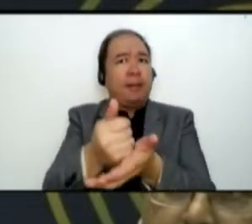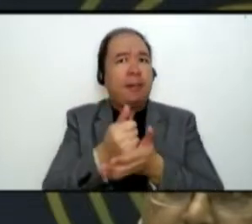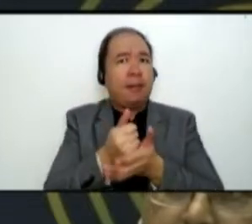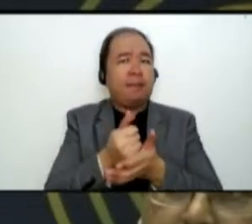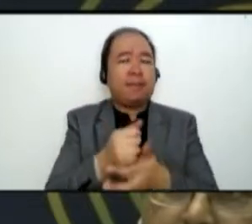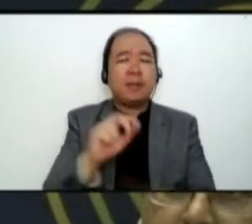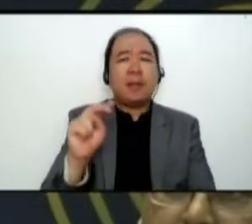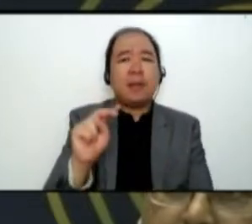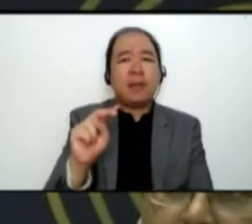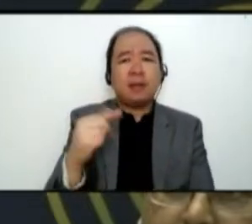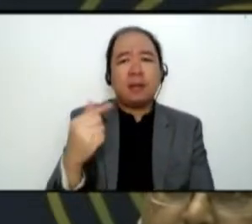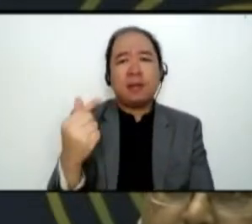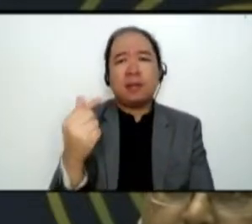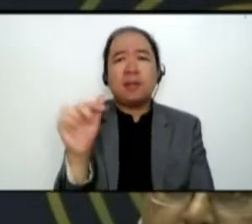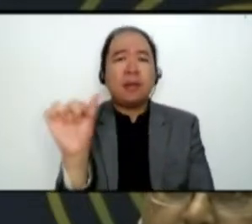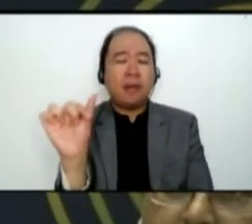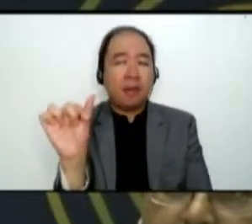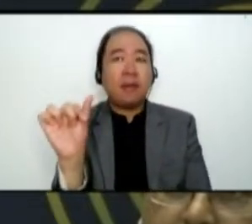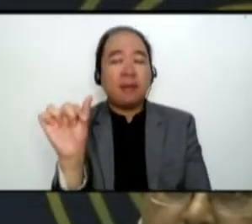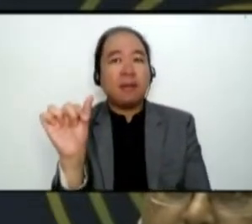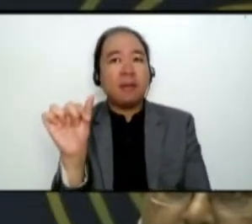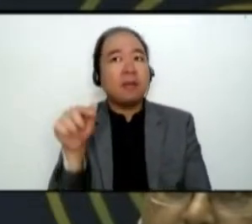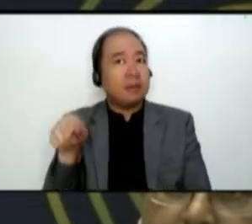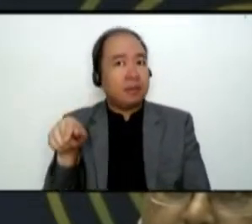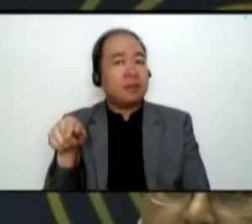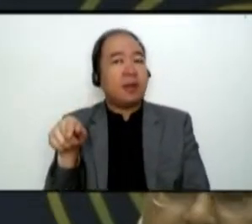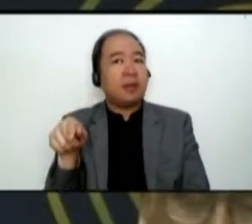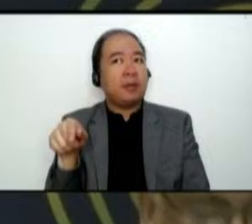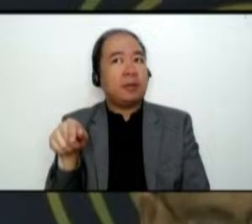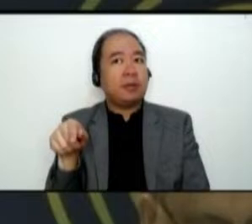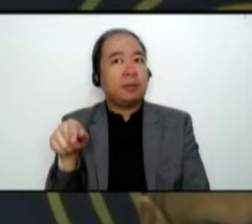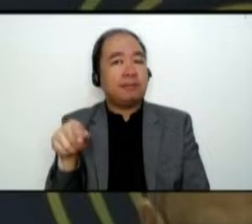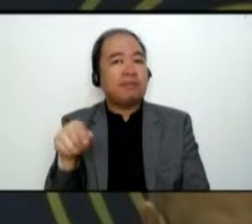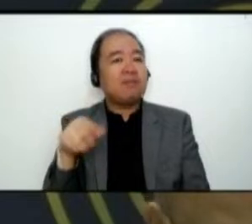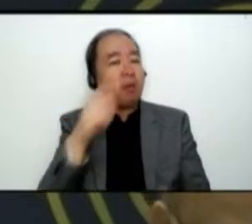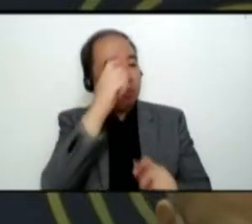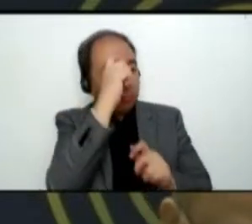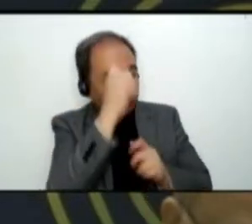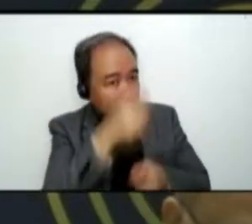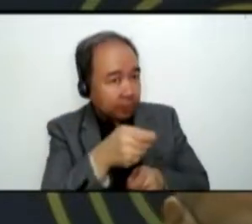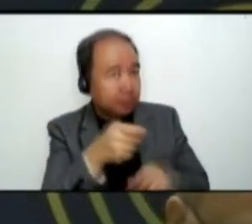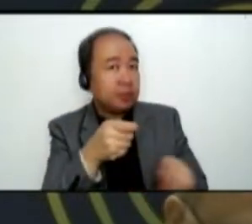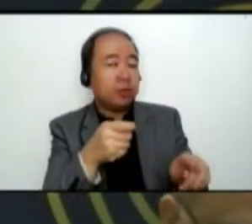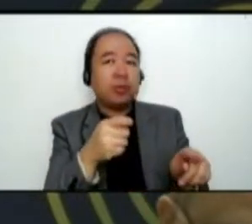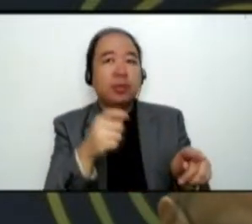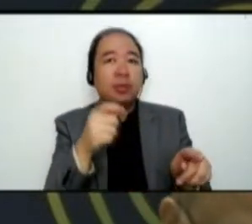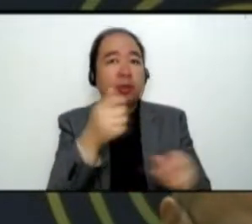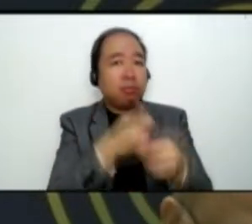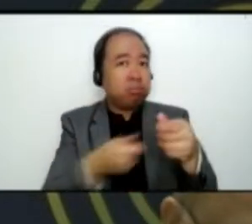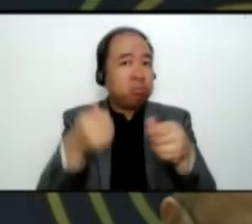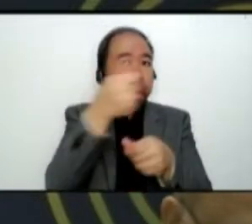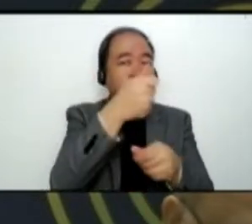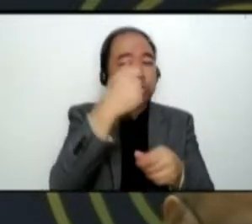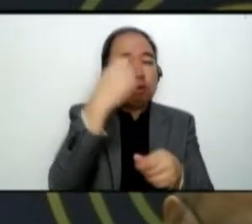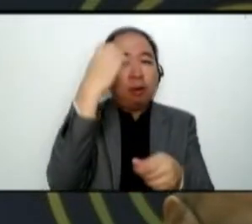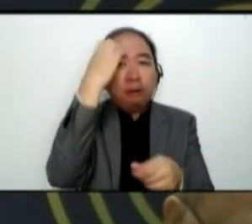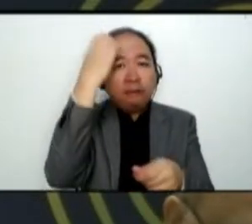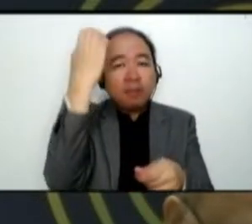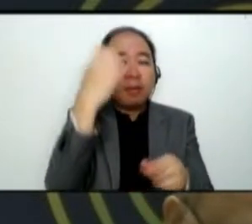to become sort of more recognized by, policymakers and all the potential users. And